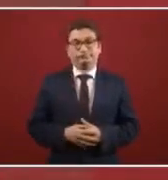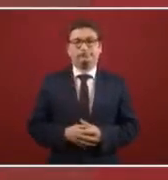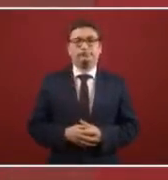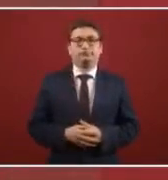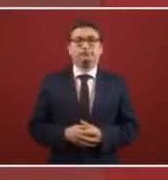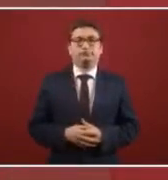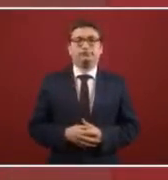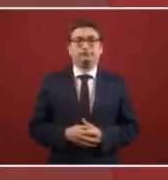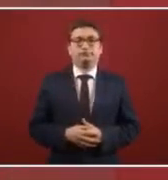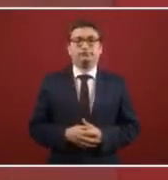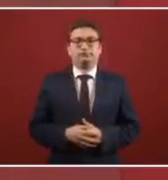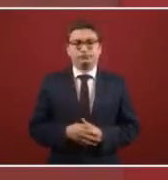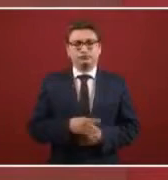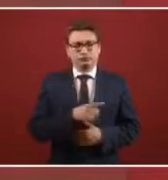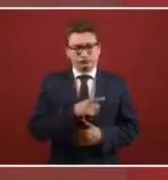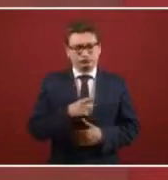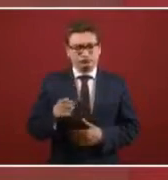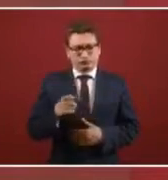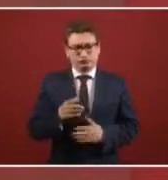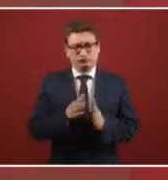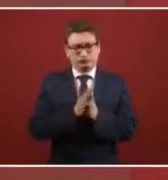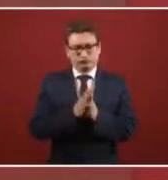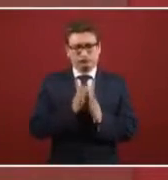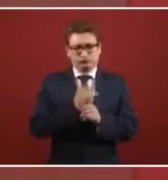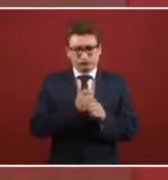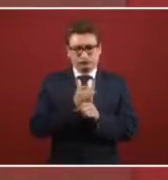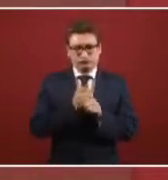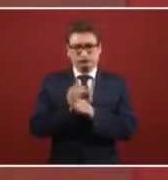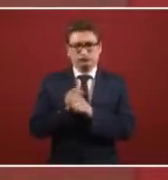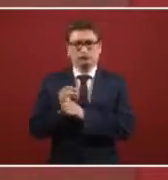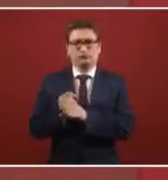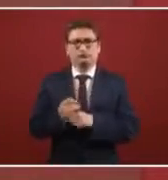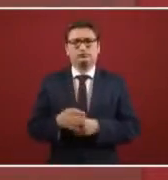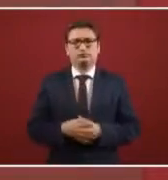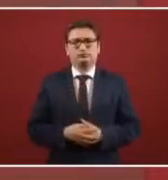que se investigue. to investigate.